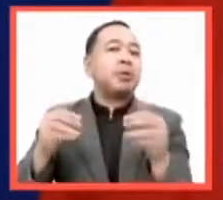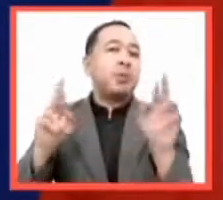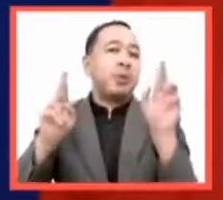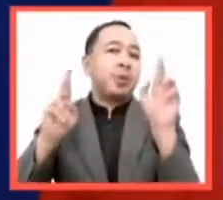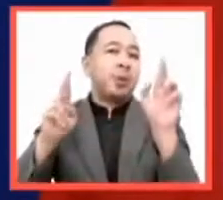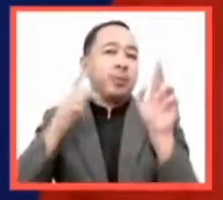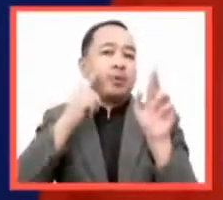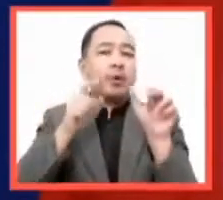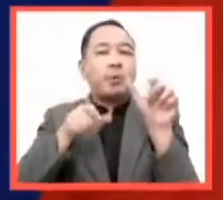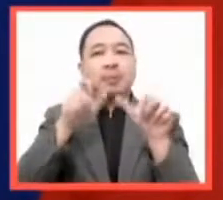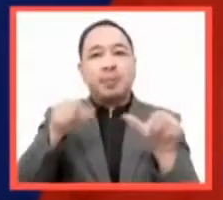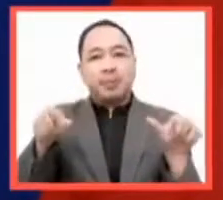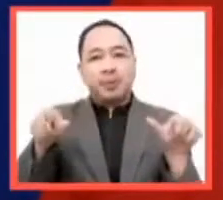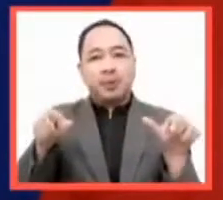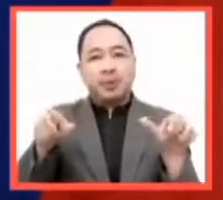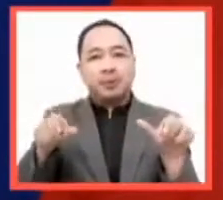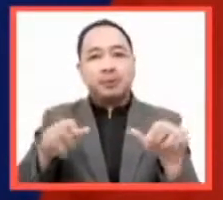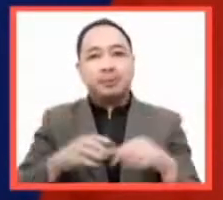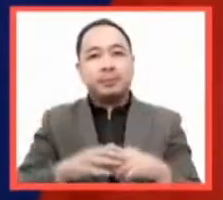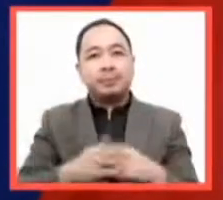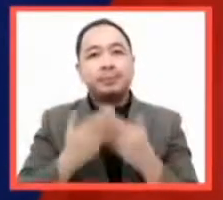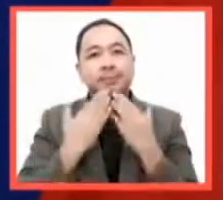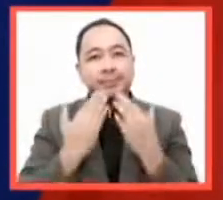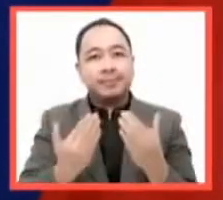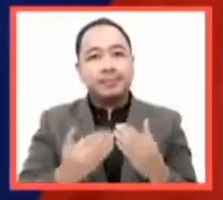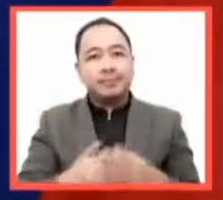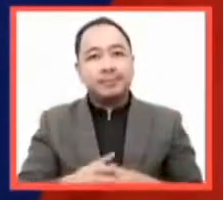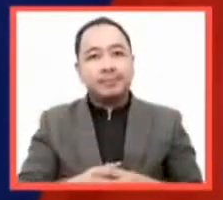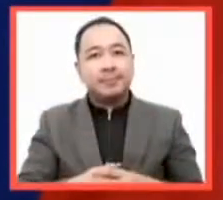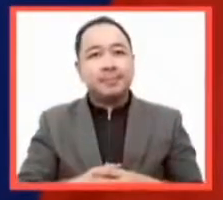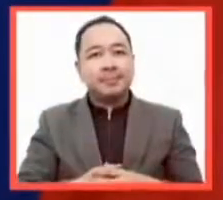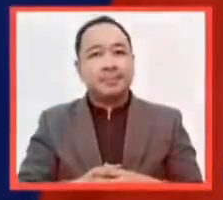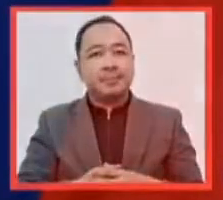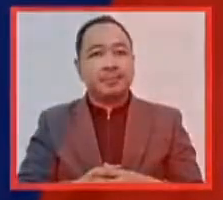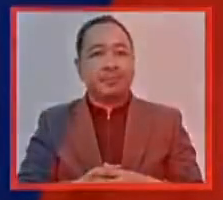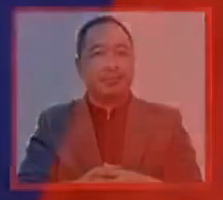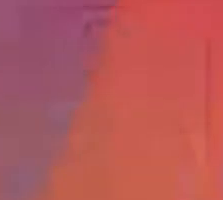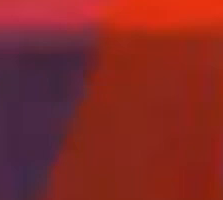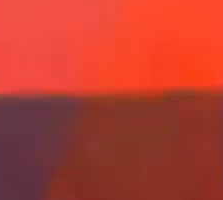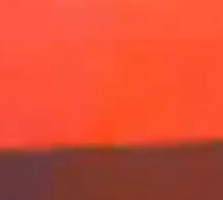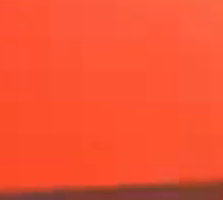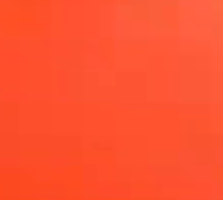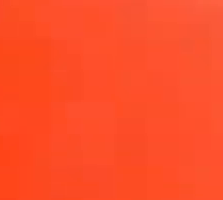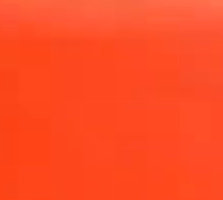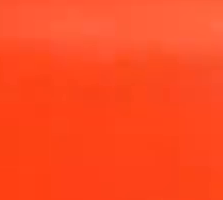Therein lies the hope of humanity. Thank you.